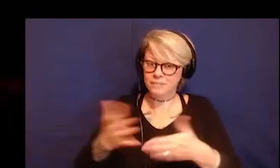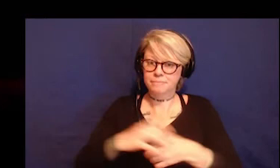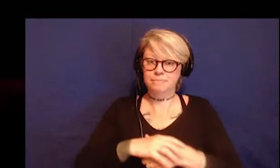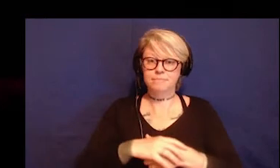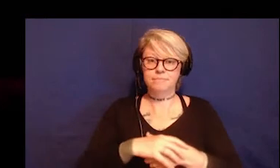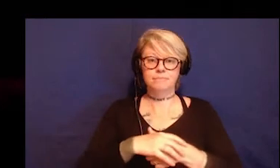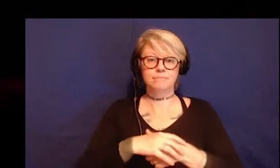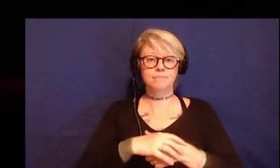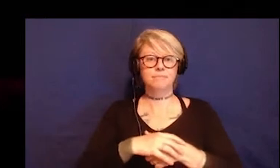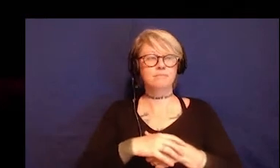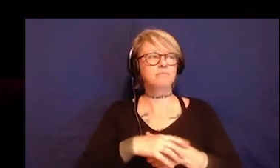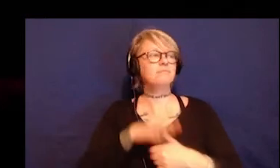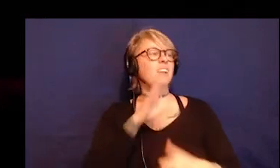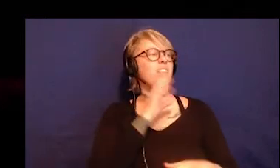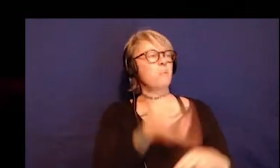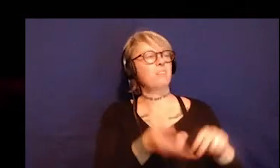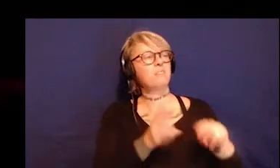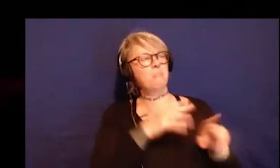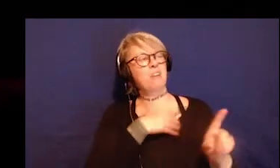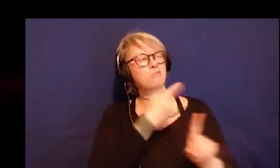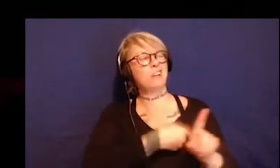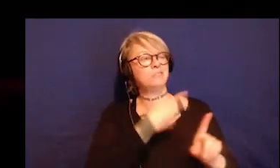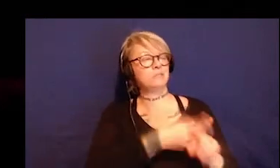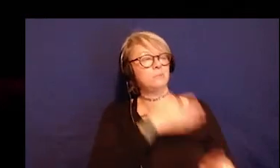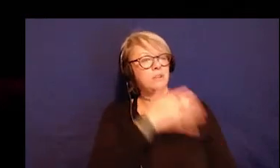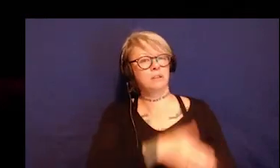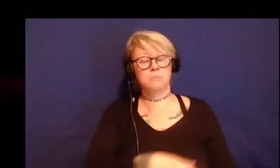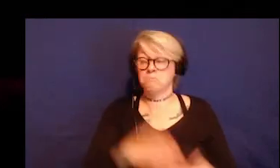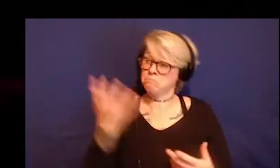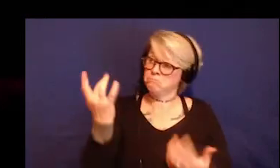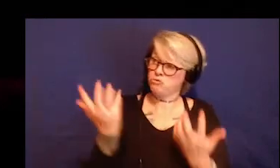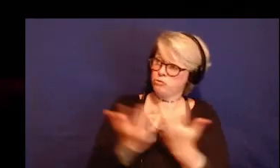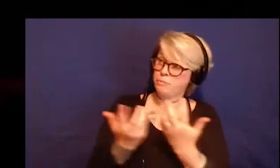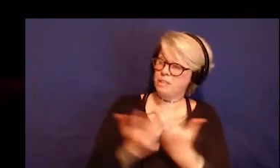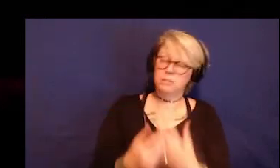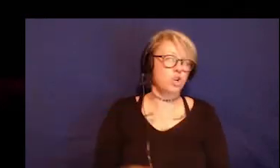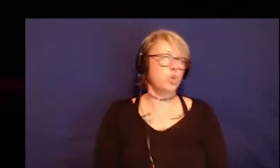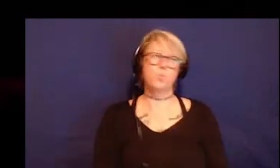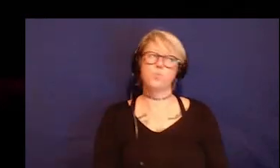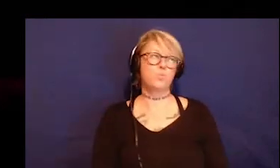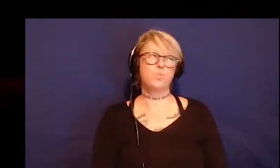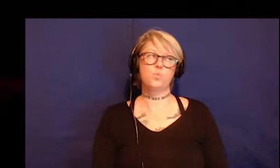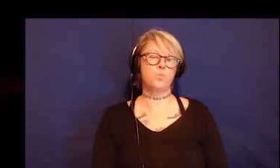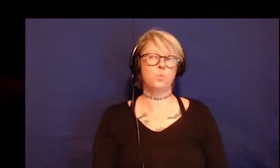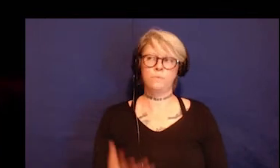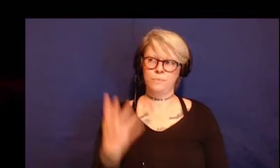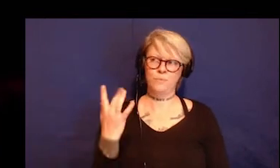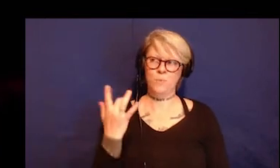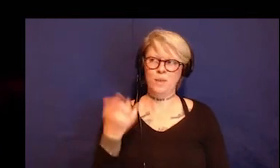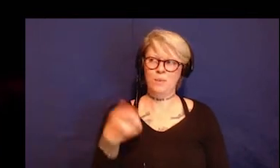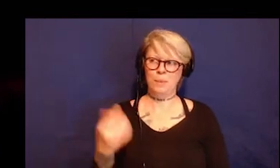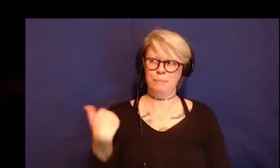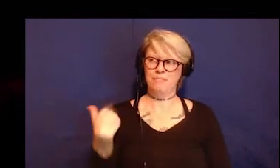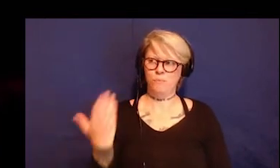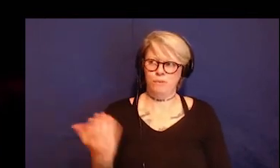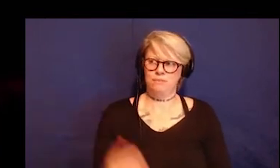They're gonna start raising my rent. What about a roommate? No. Why? What happened